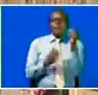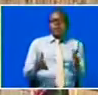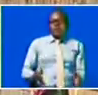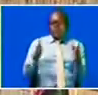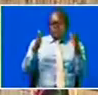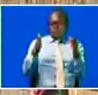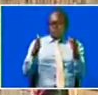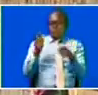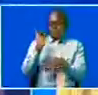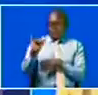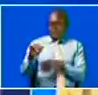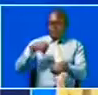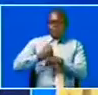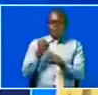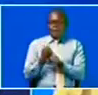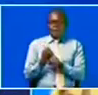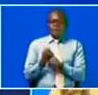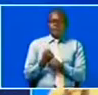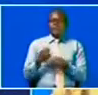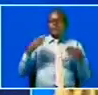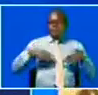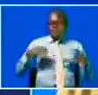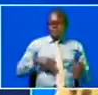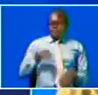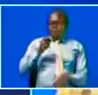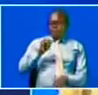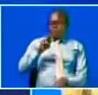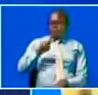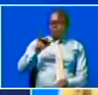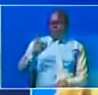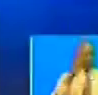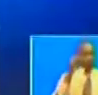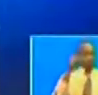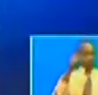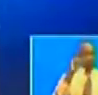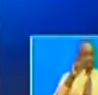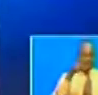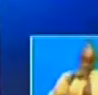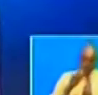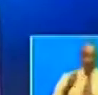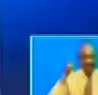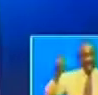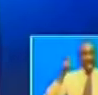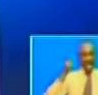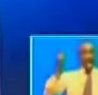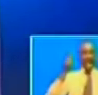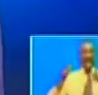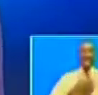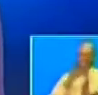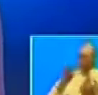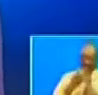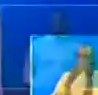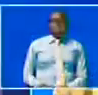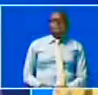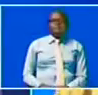roads that have caused... Residents of Mwiki in Nairobi's Kasarani area today took to the streets to express their